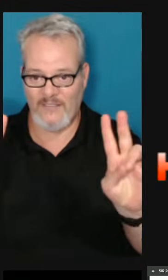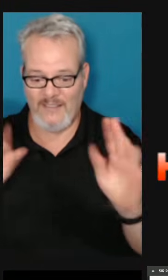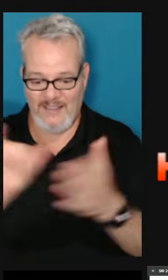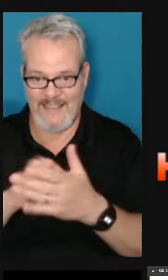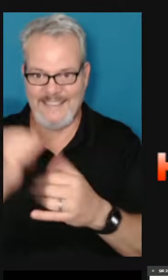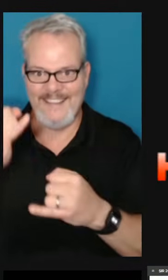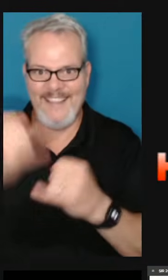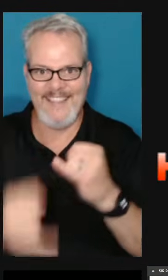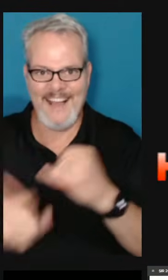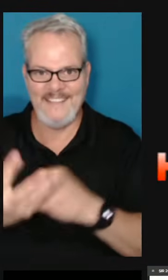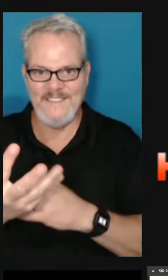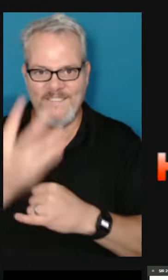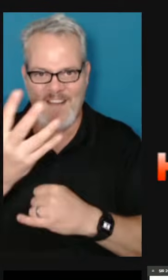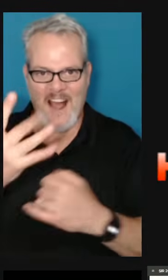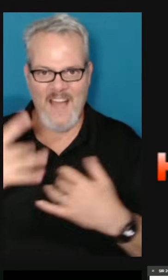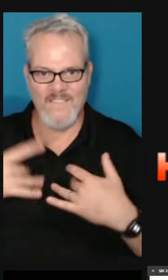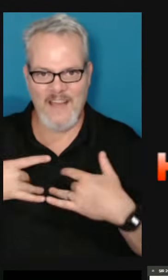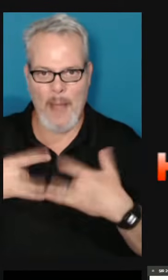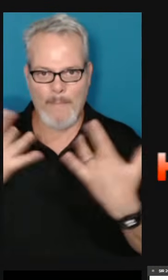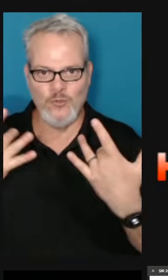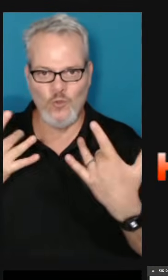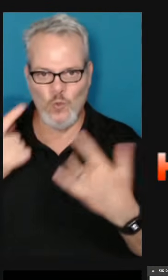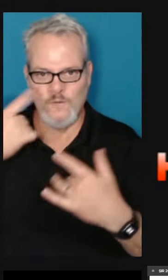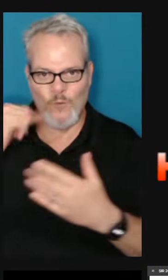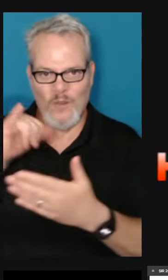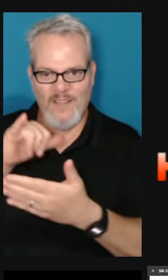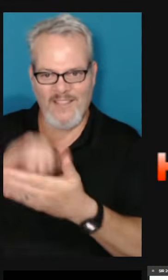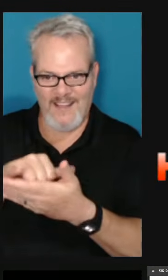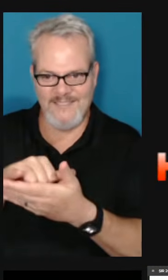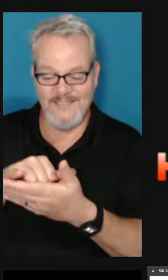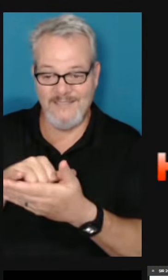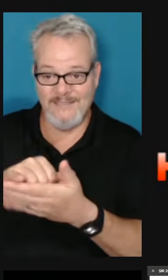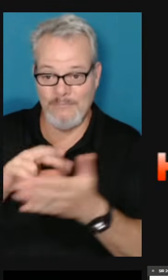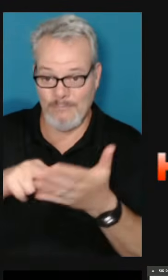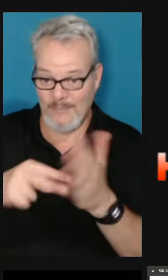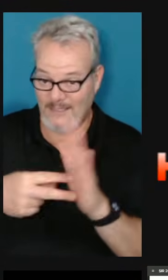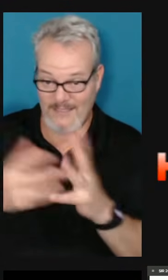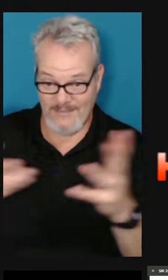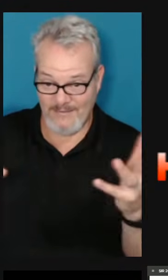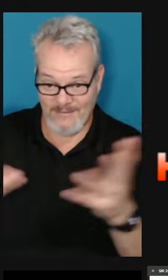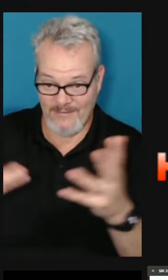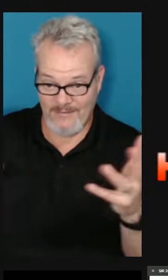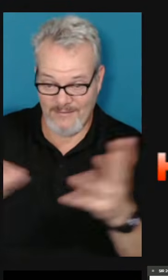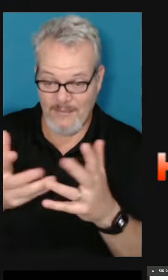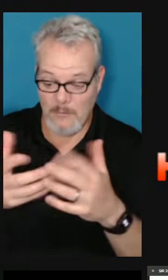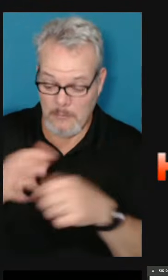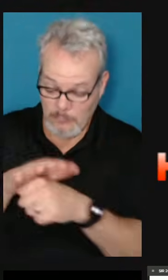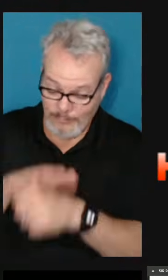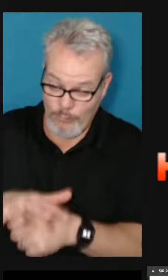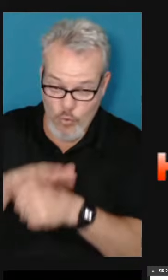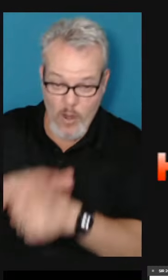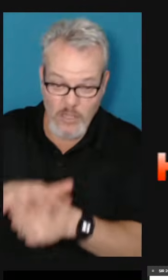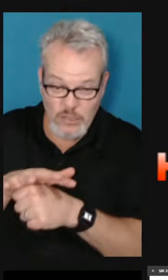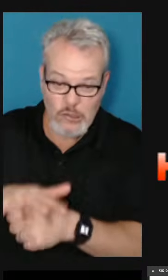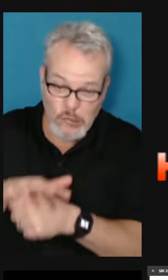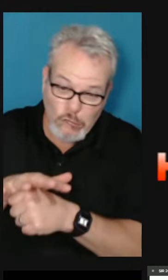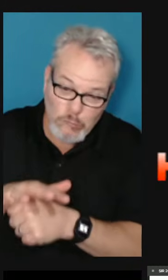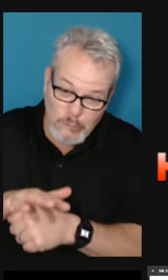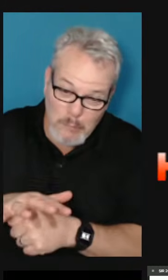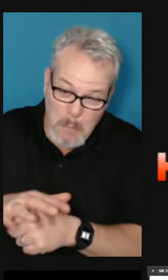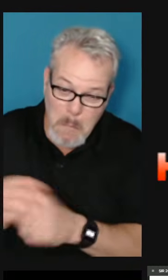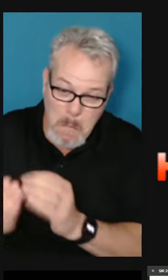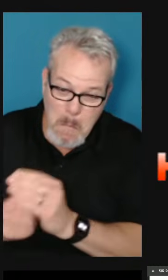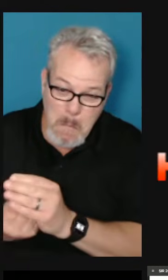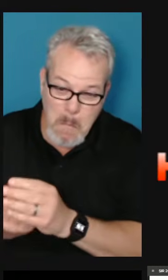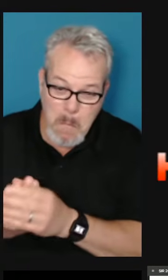of the Puʻuʻōʻō high fountain phase. So as it was building pressure and eventually broke a path to 2 miles